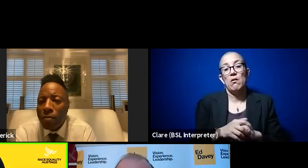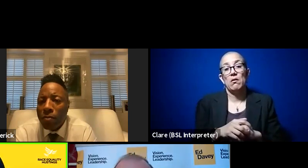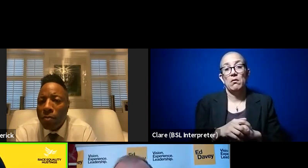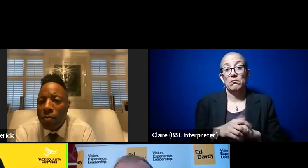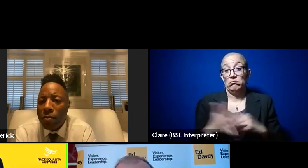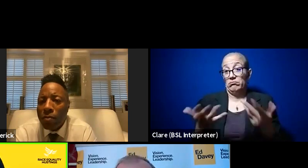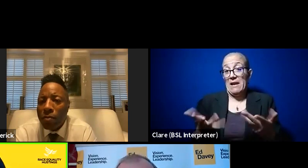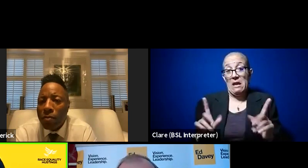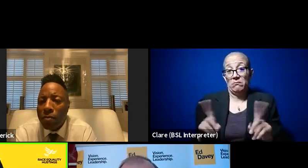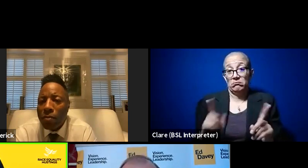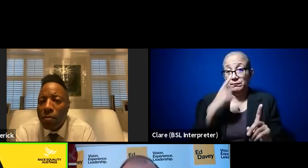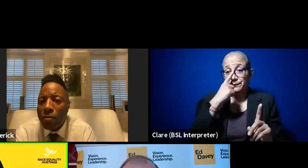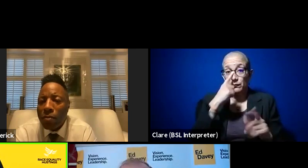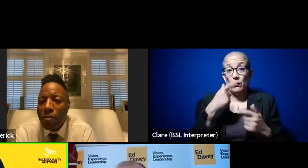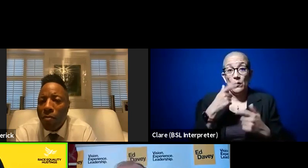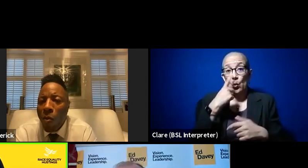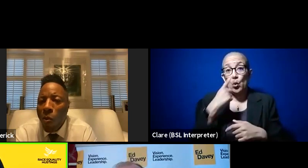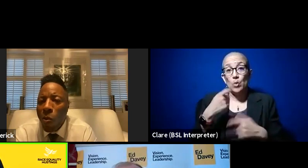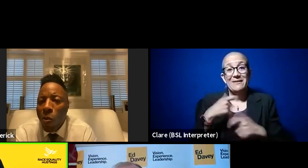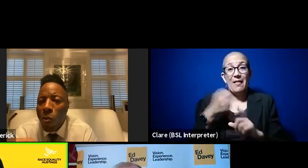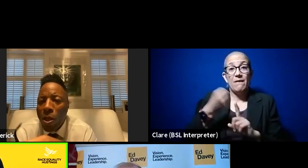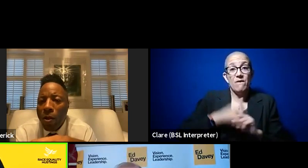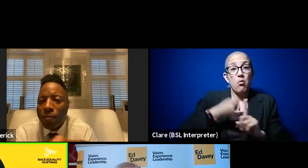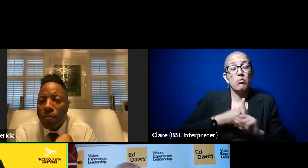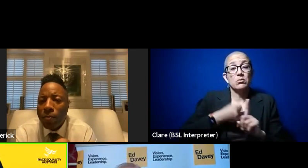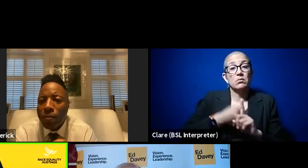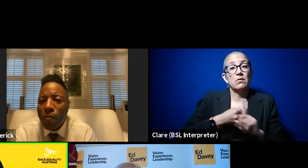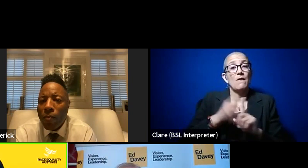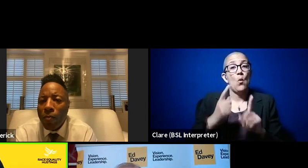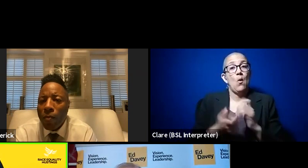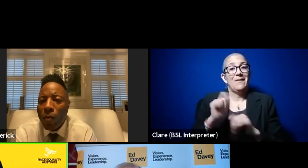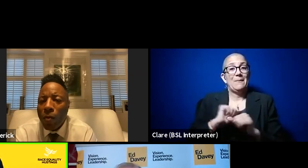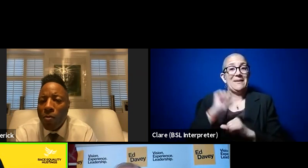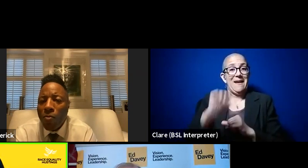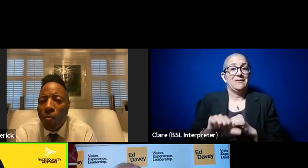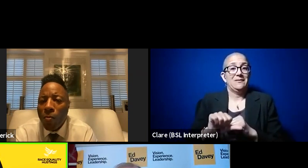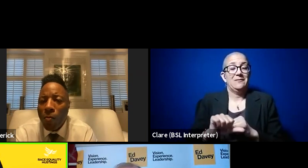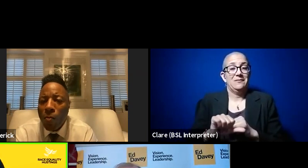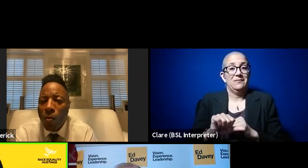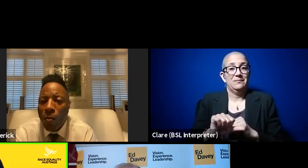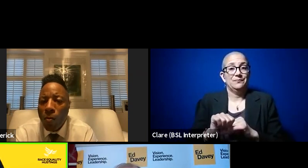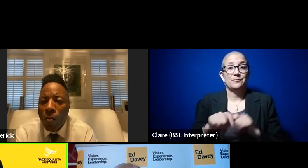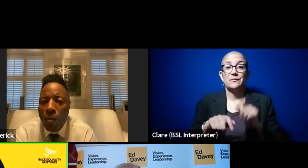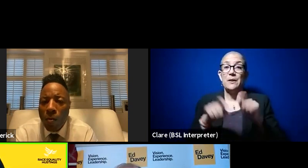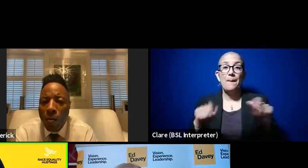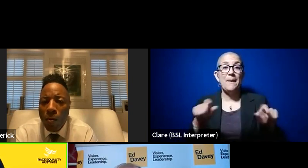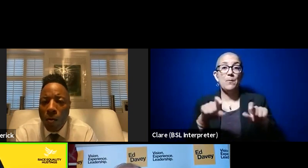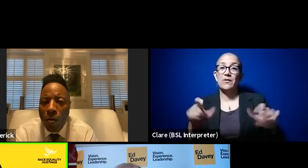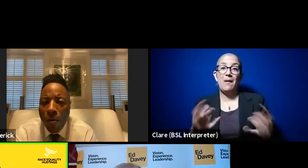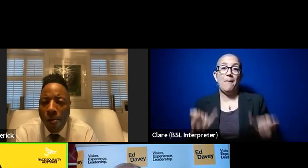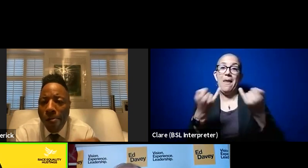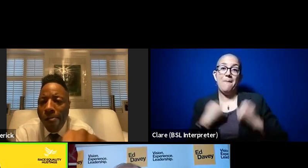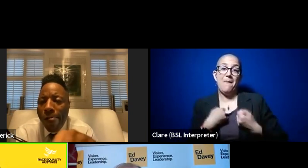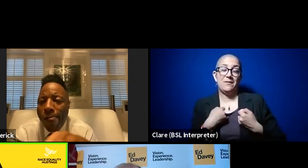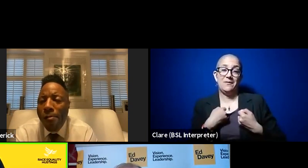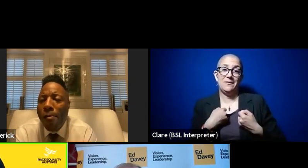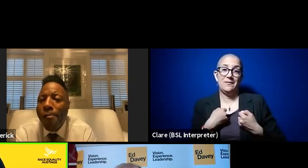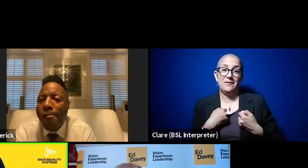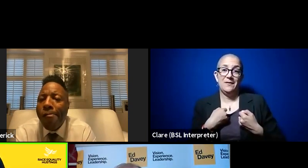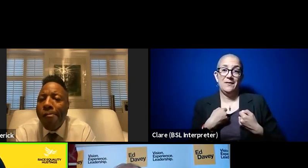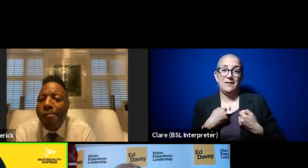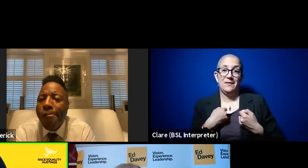still fought for what came next. And people still blame us for calling or helping to